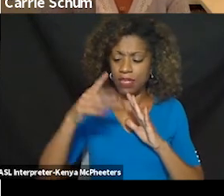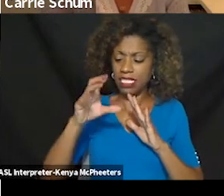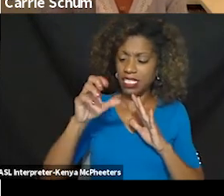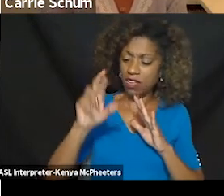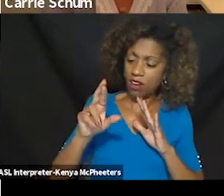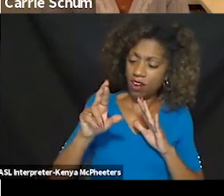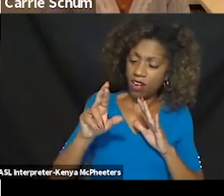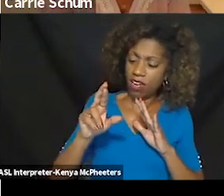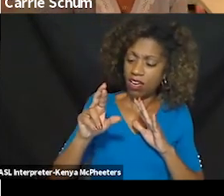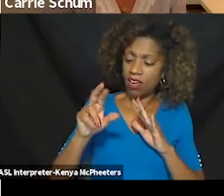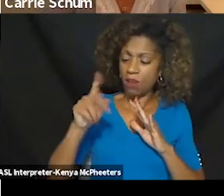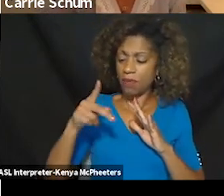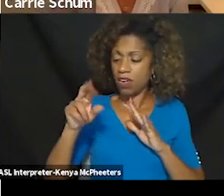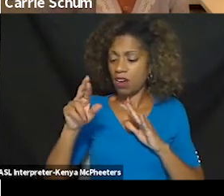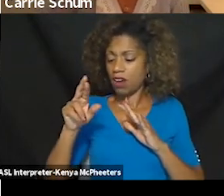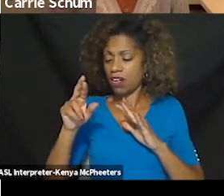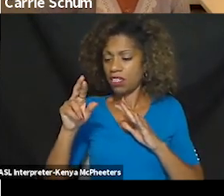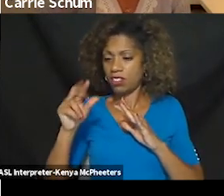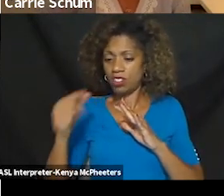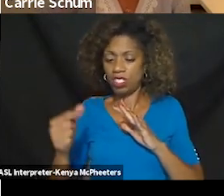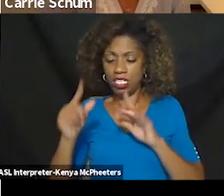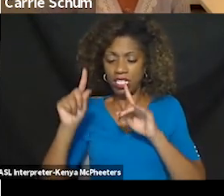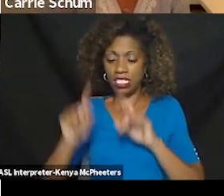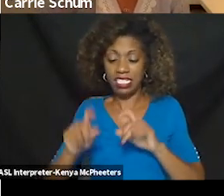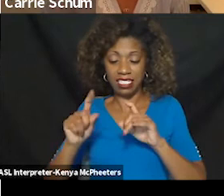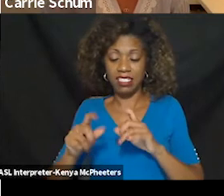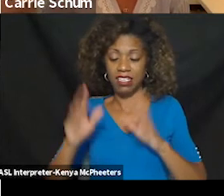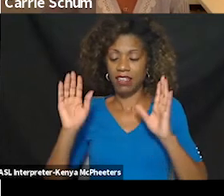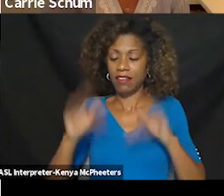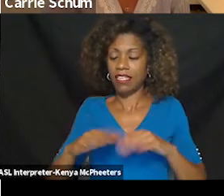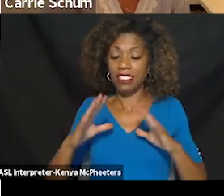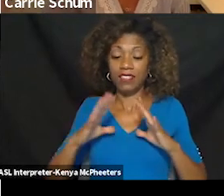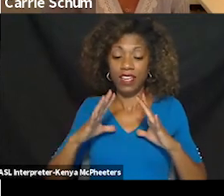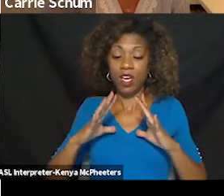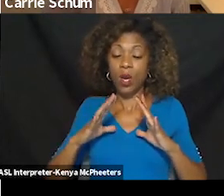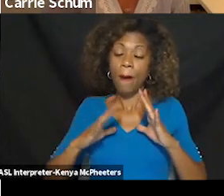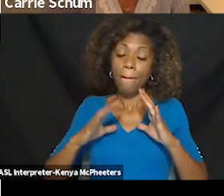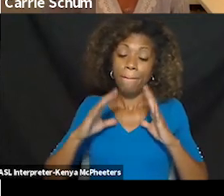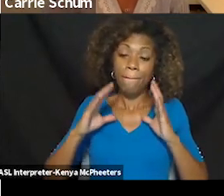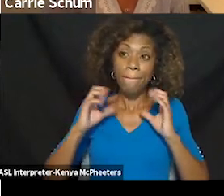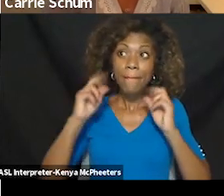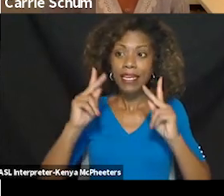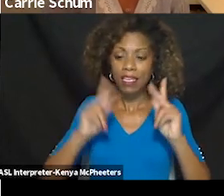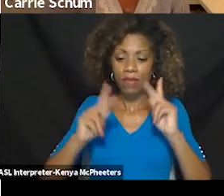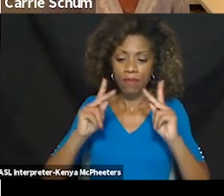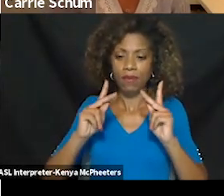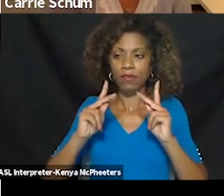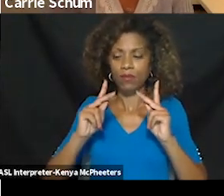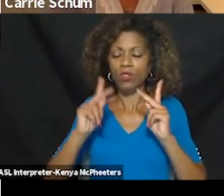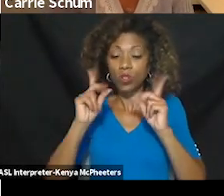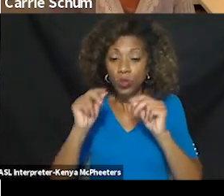relative this and the relative that. You can just say, do your part, and millions of people are doing this, and many people will do it when they're asked.